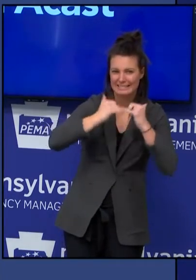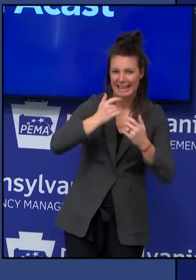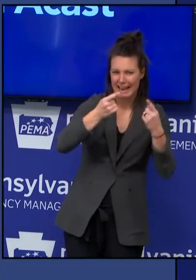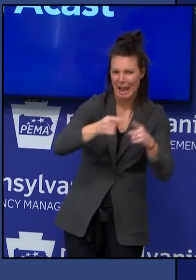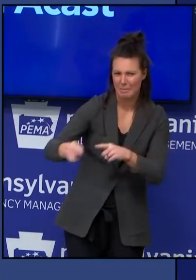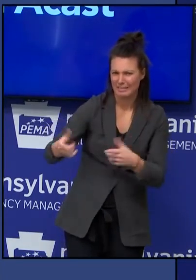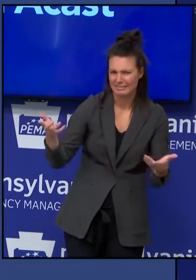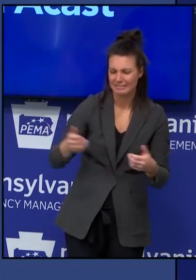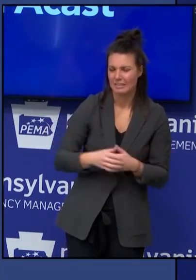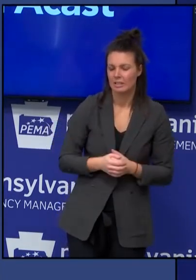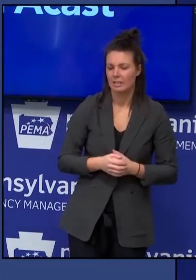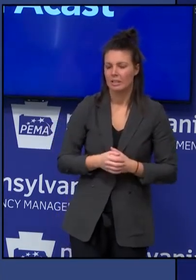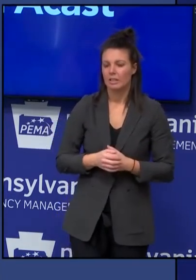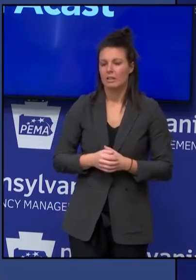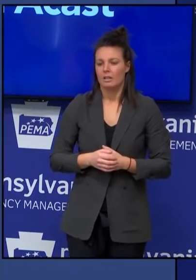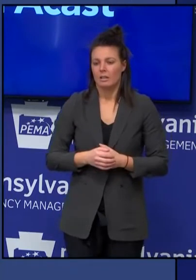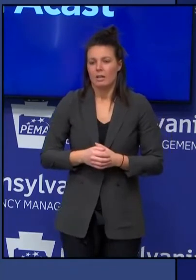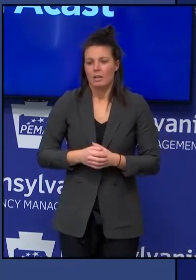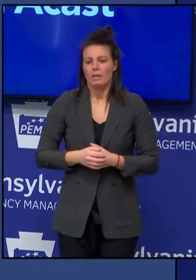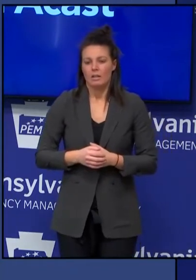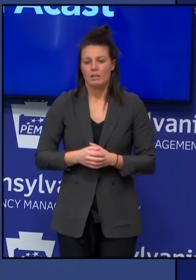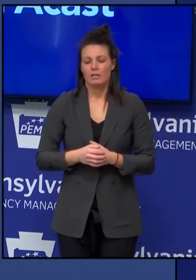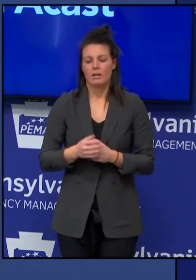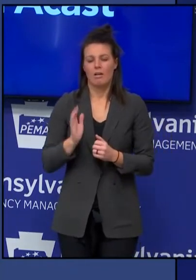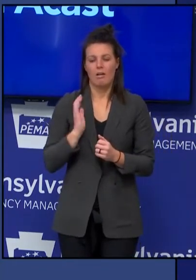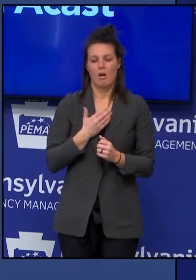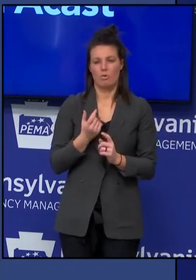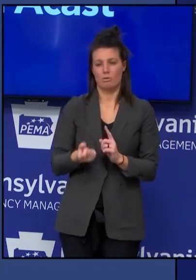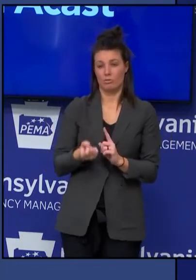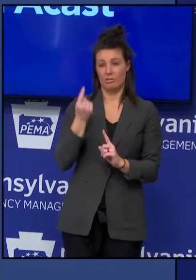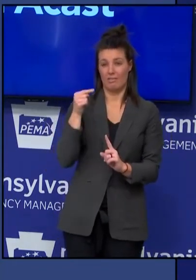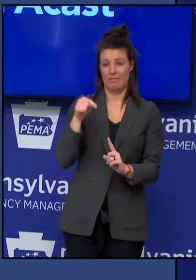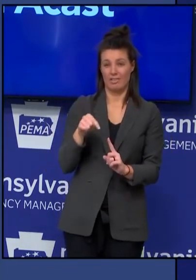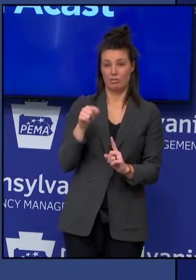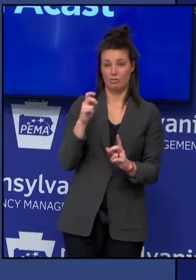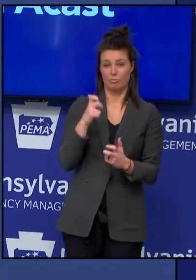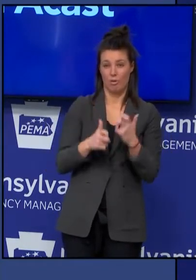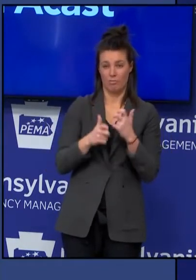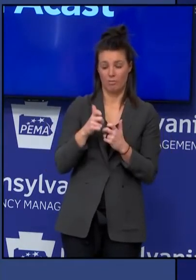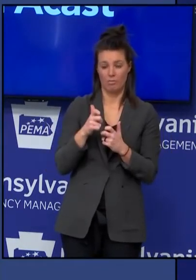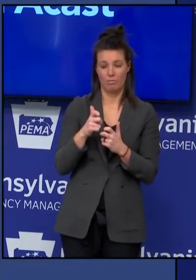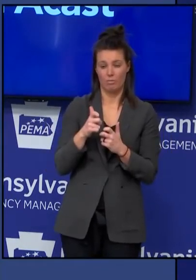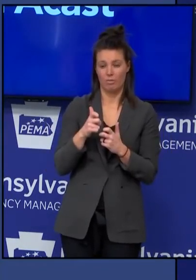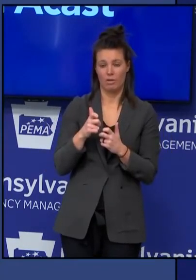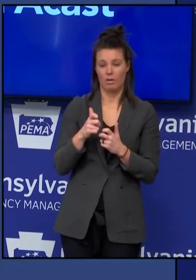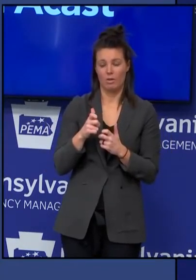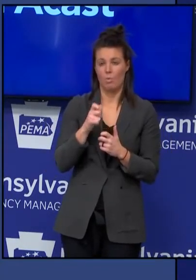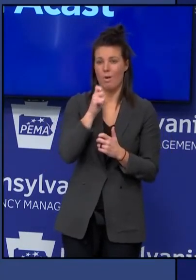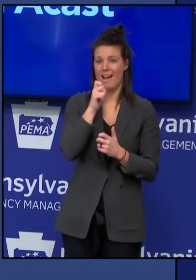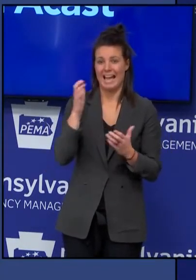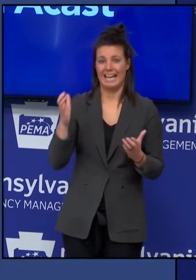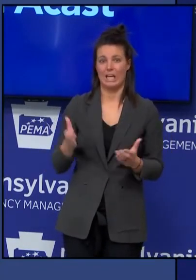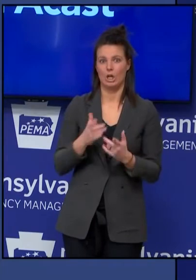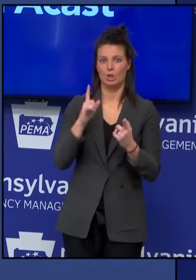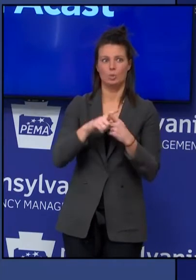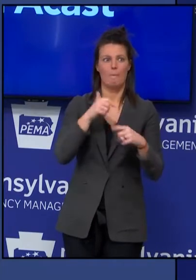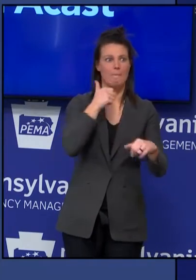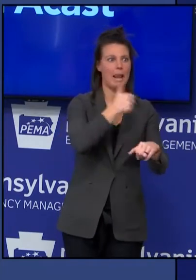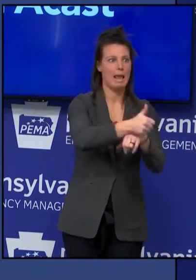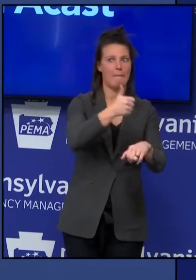So another part of our understanding of this issue is that we are not here to have